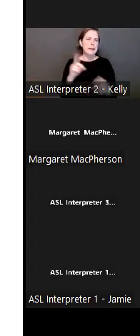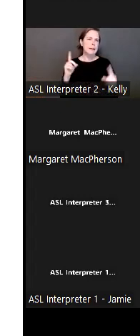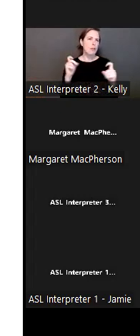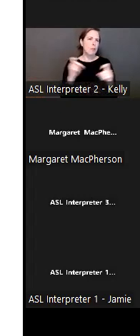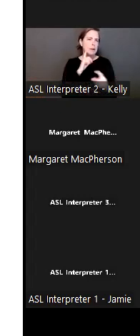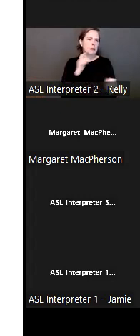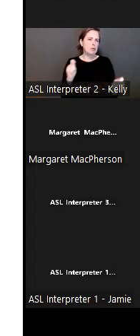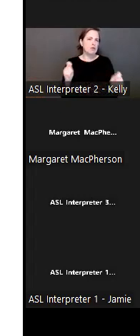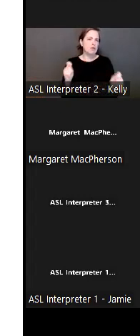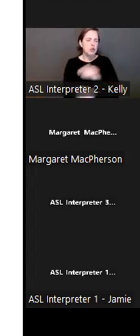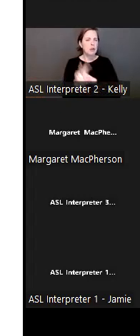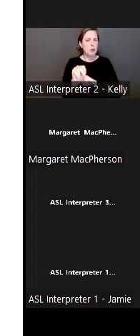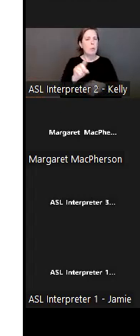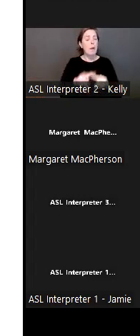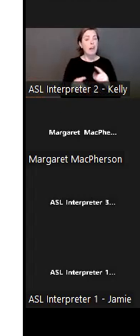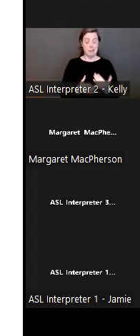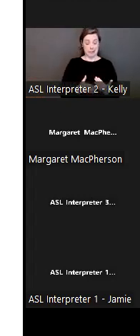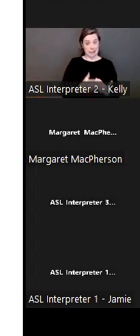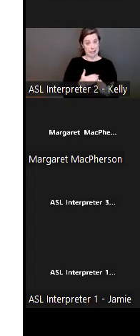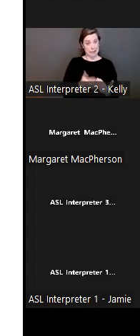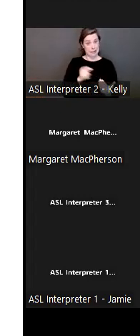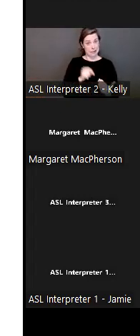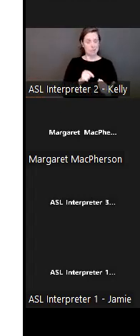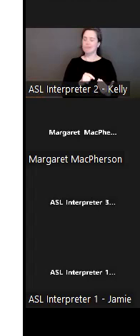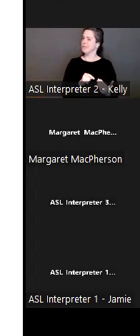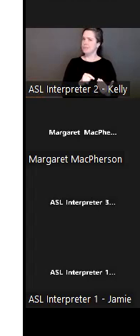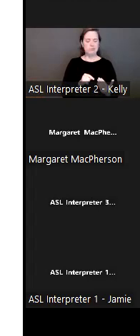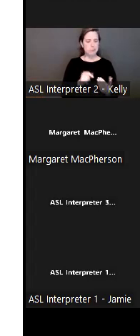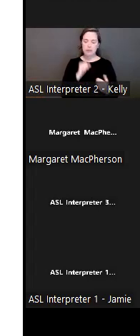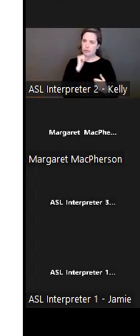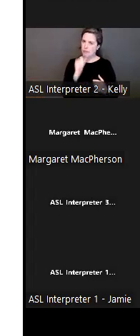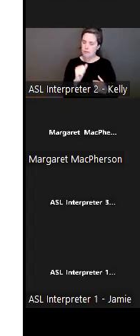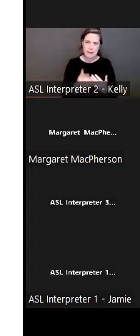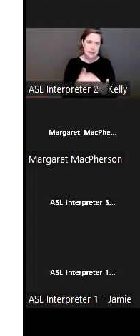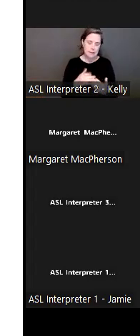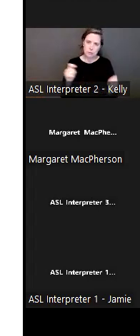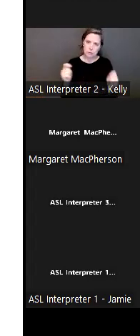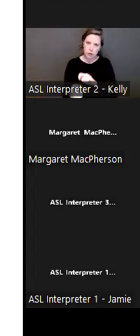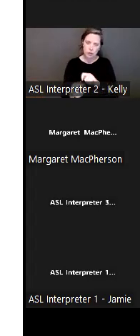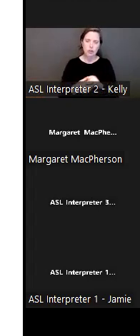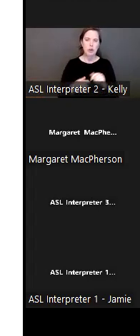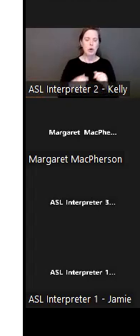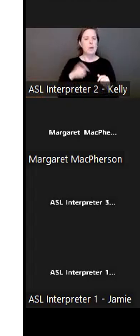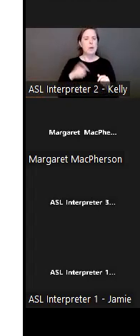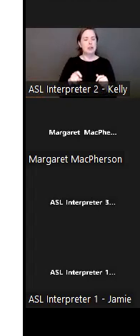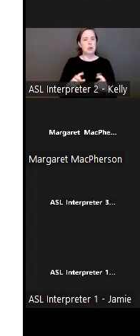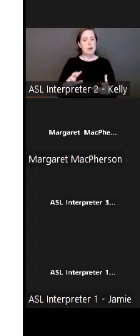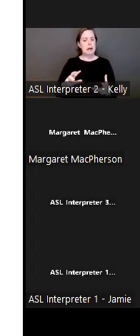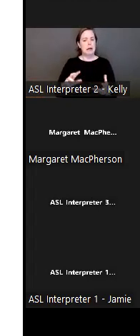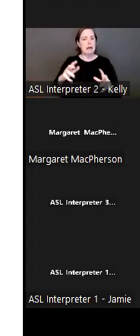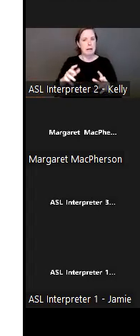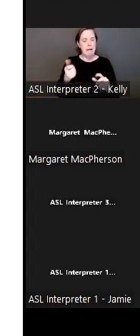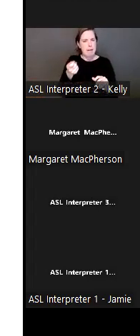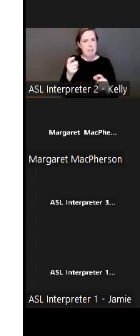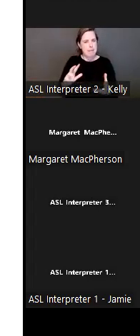easy. And it's not easy because it forces us to be a little bit disrupted. But we have to recognize that, especially at